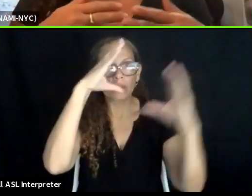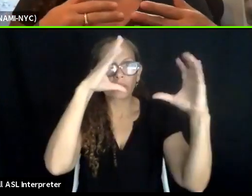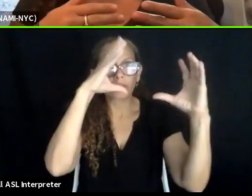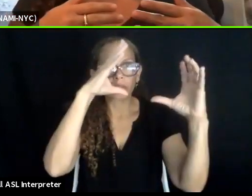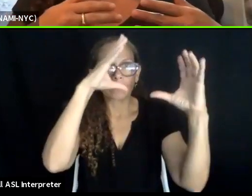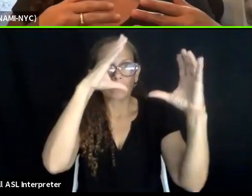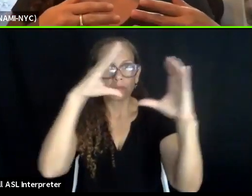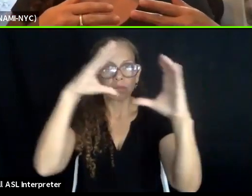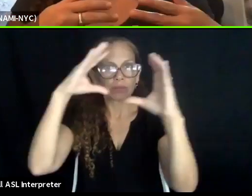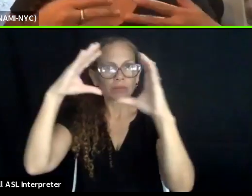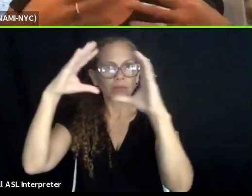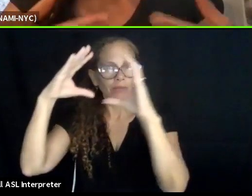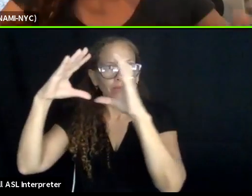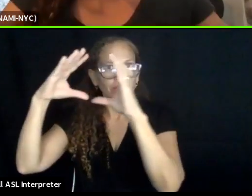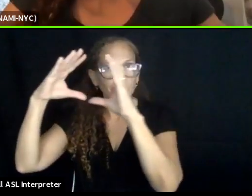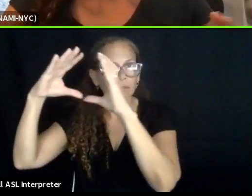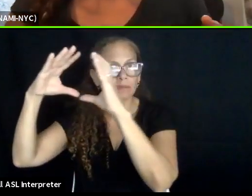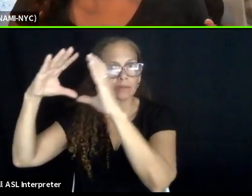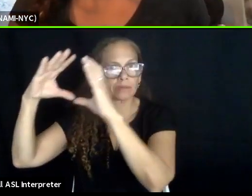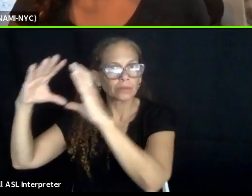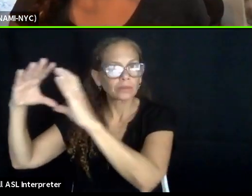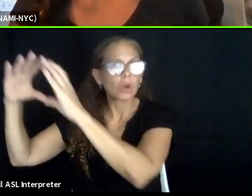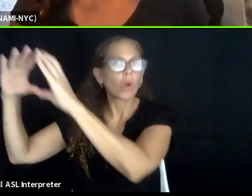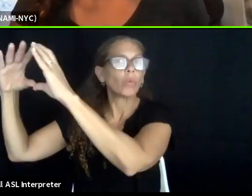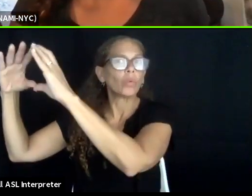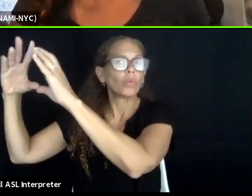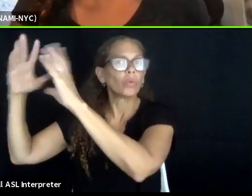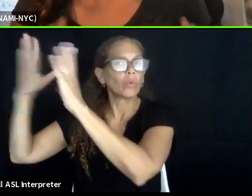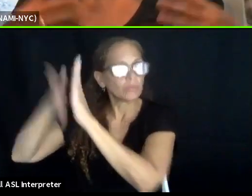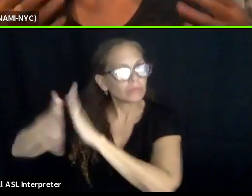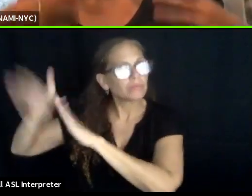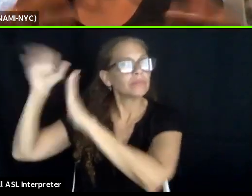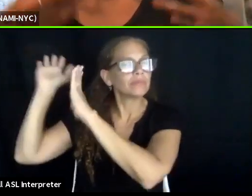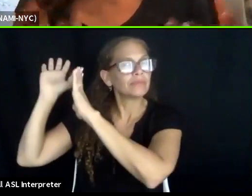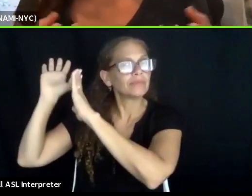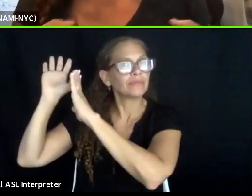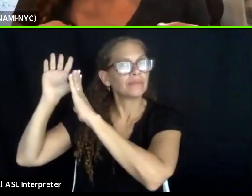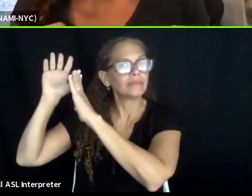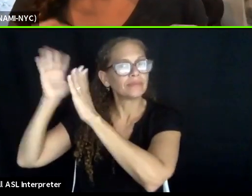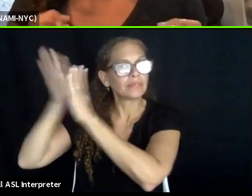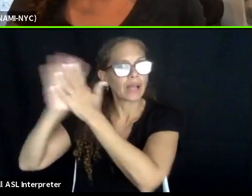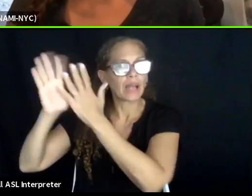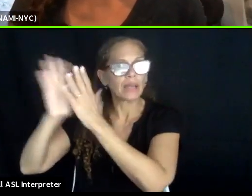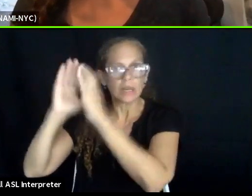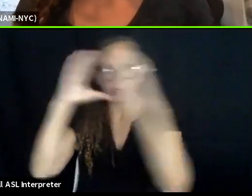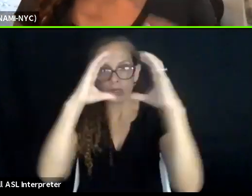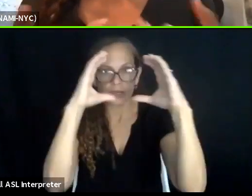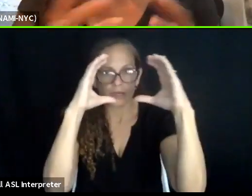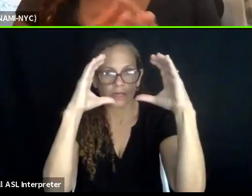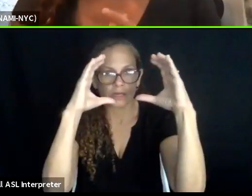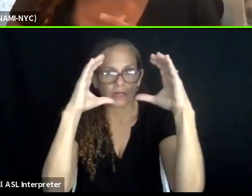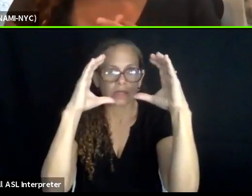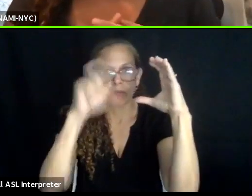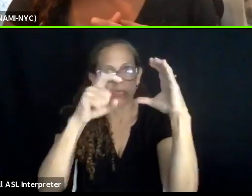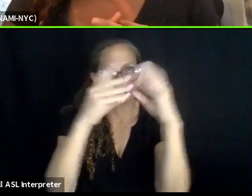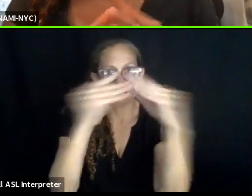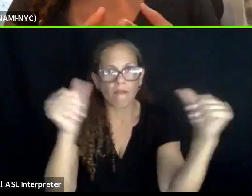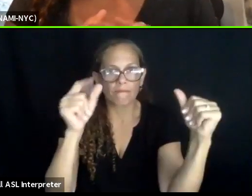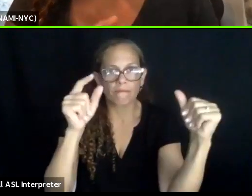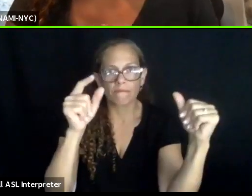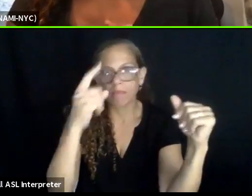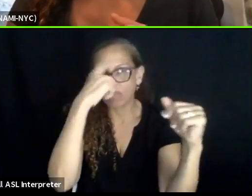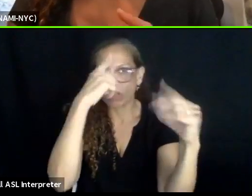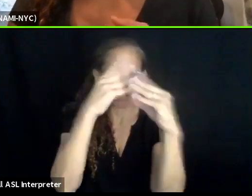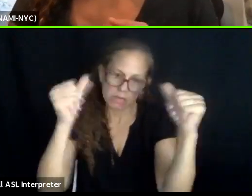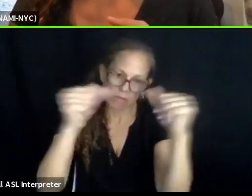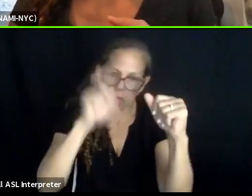thoughts sort of go without and not forcing them to resolve? The person who asked